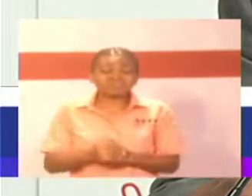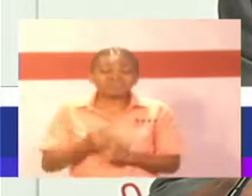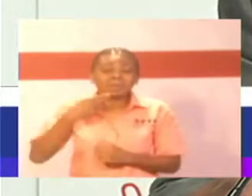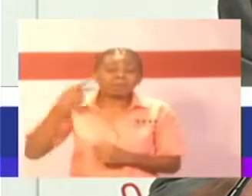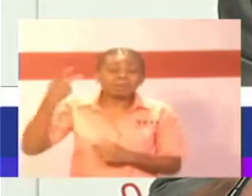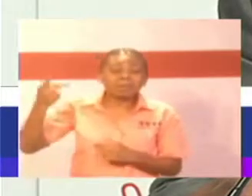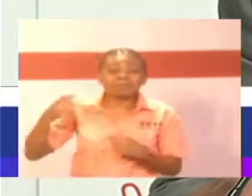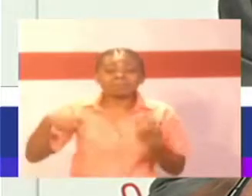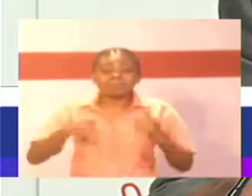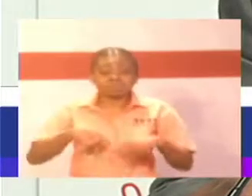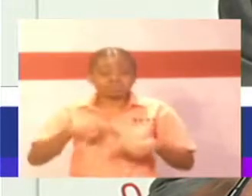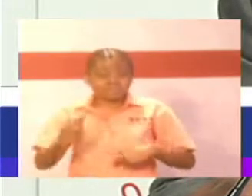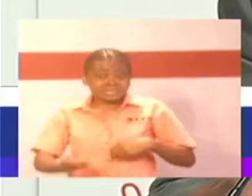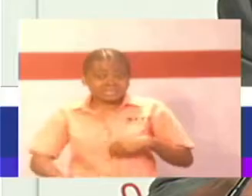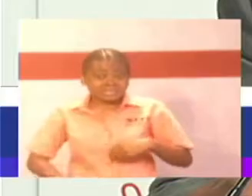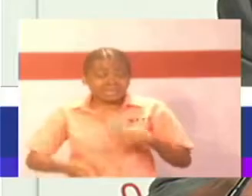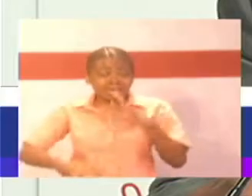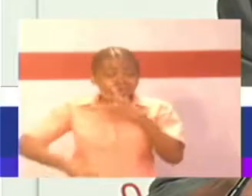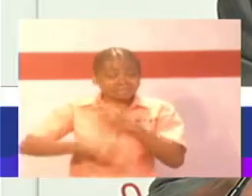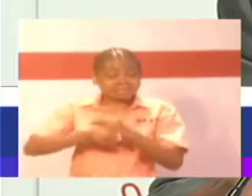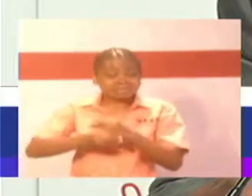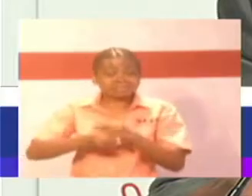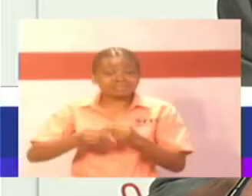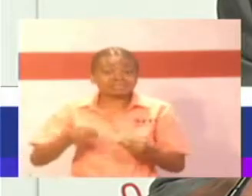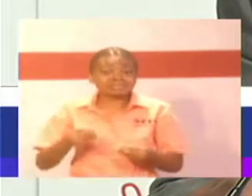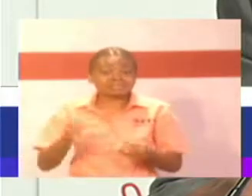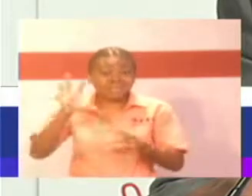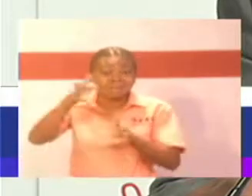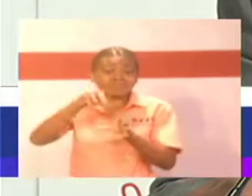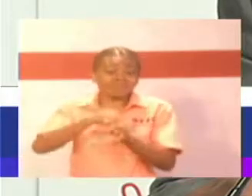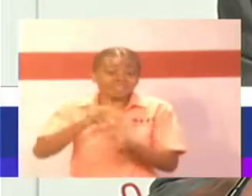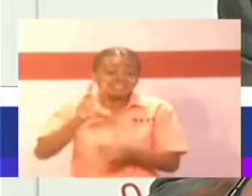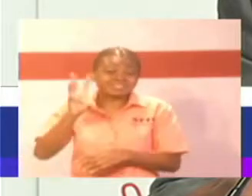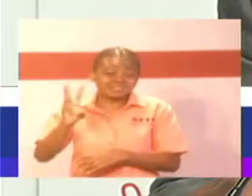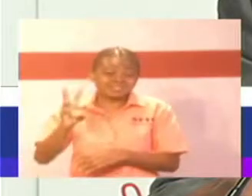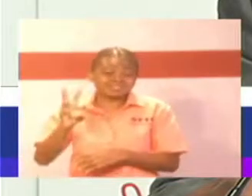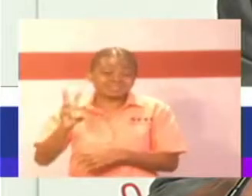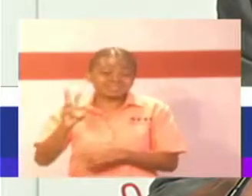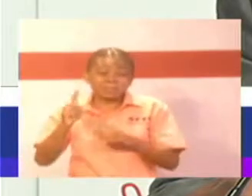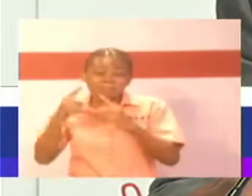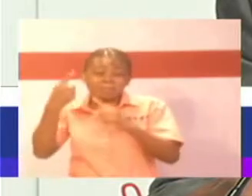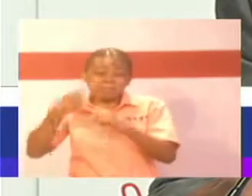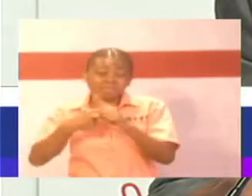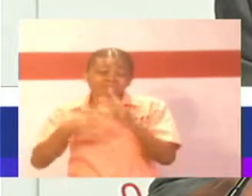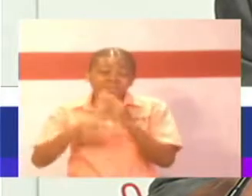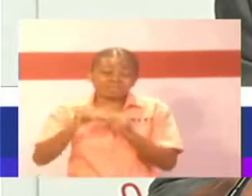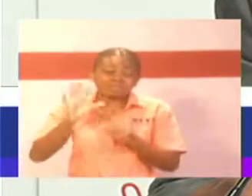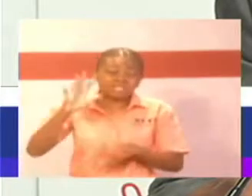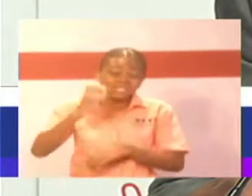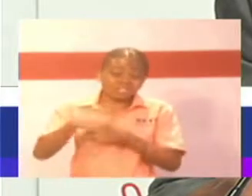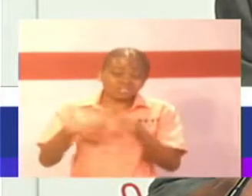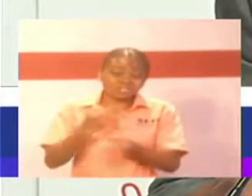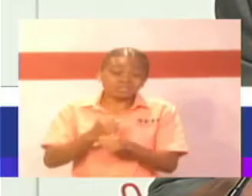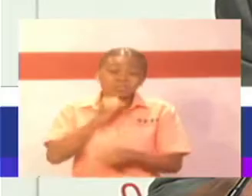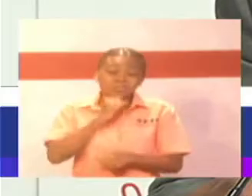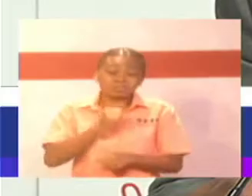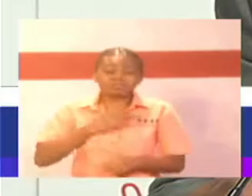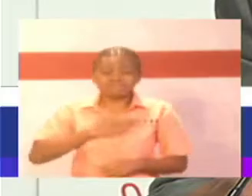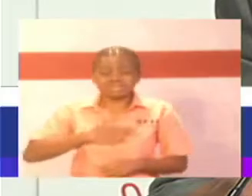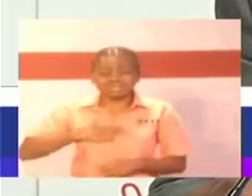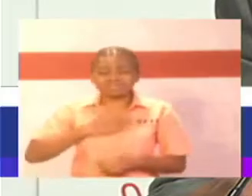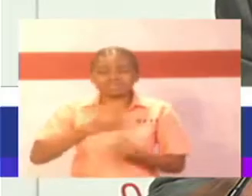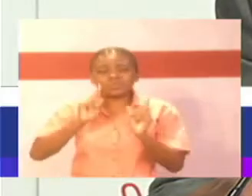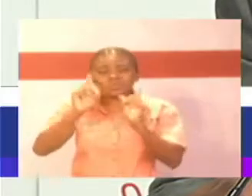pregnant, and children between 6 months and 5 years of age, to ensure that you get your influenza